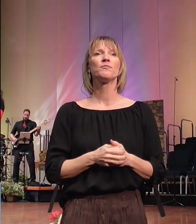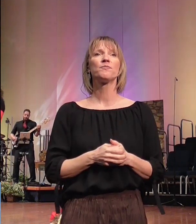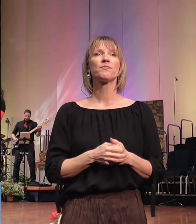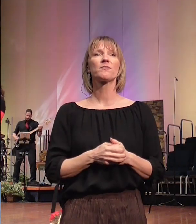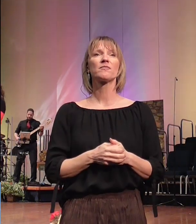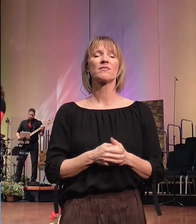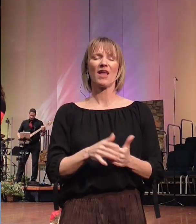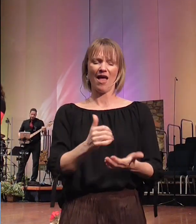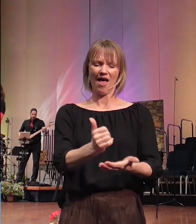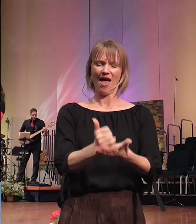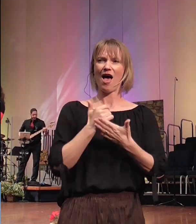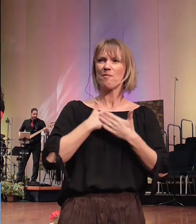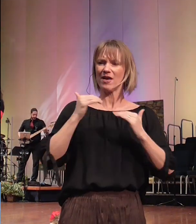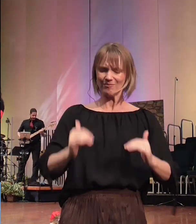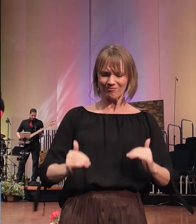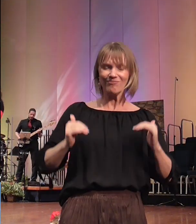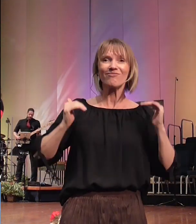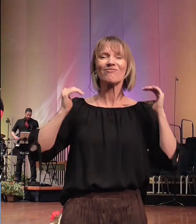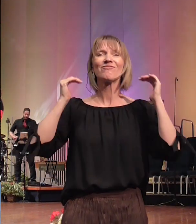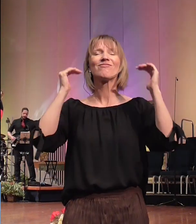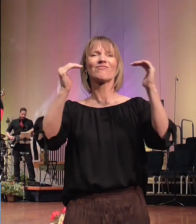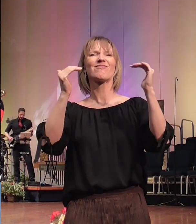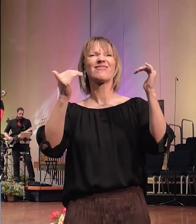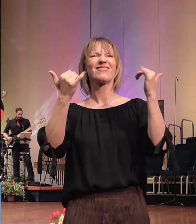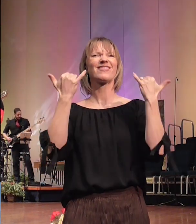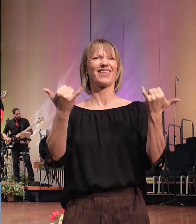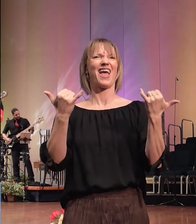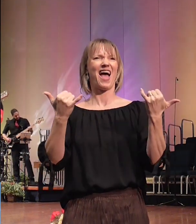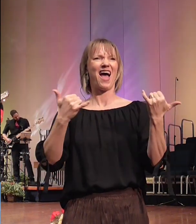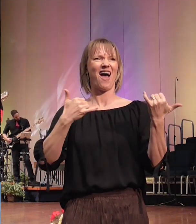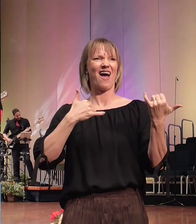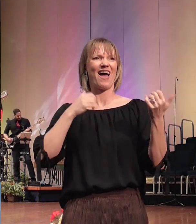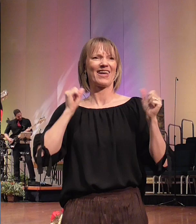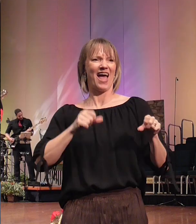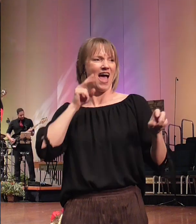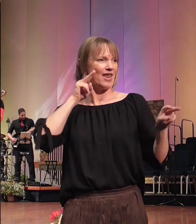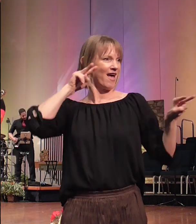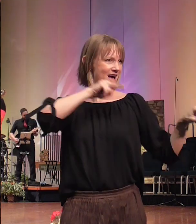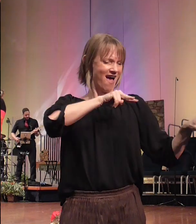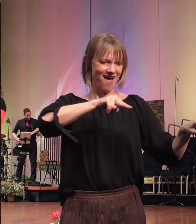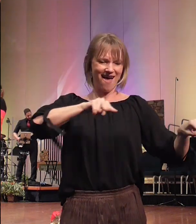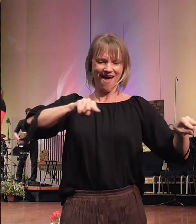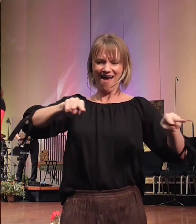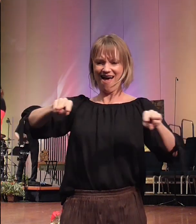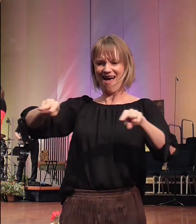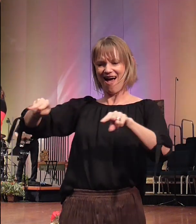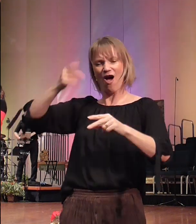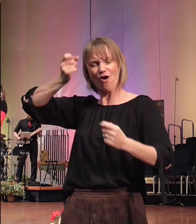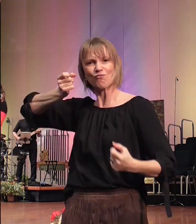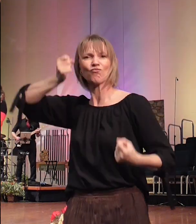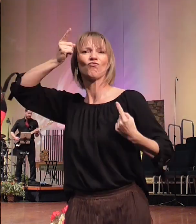has lifted me up. Now I see from higher ground.